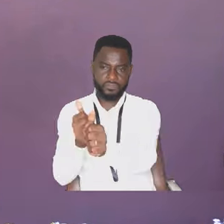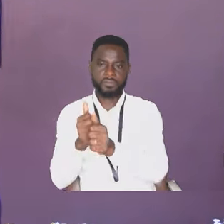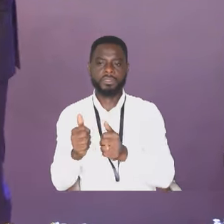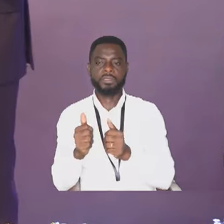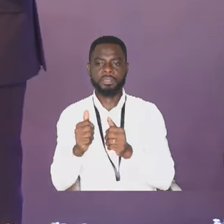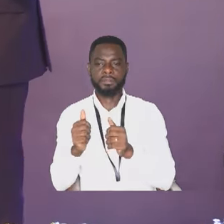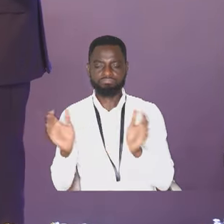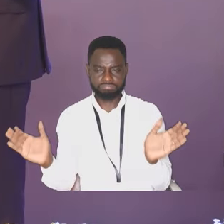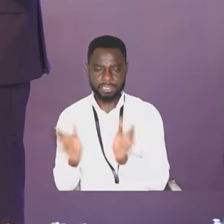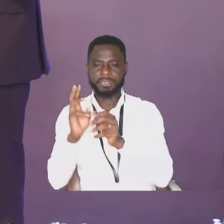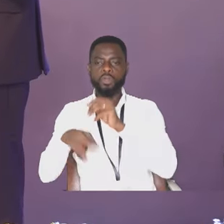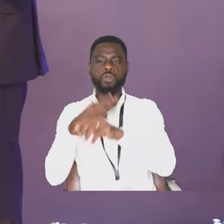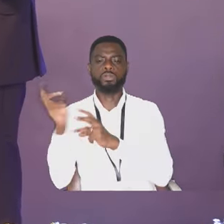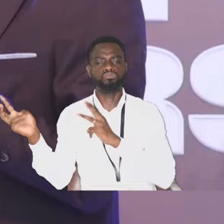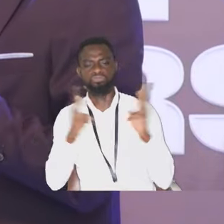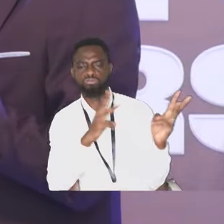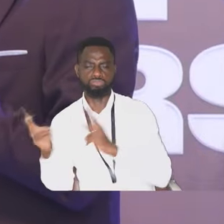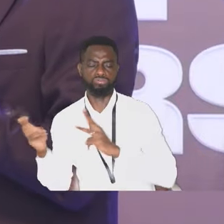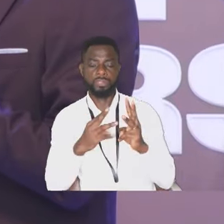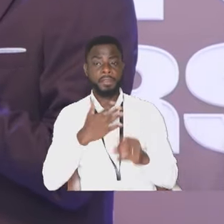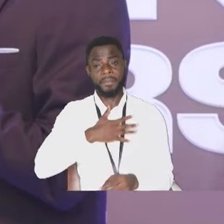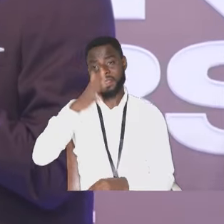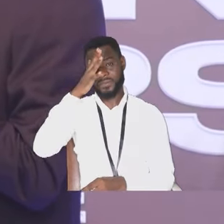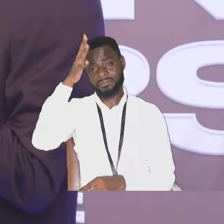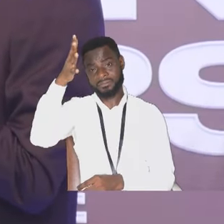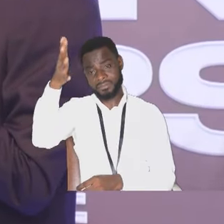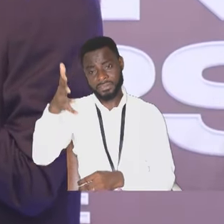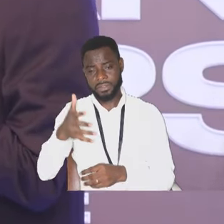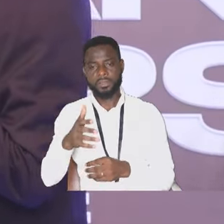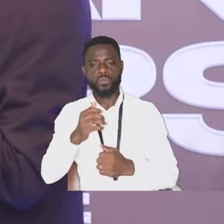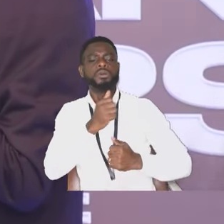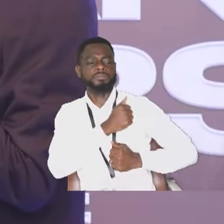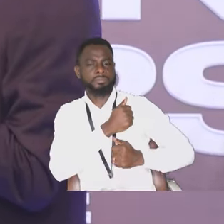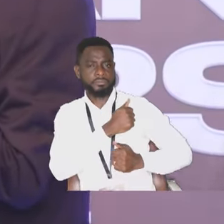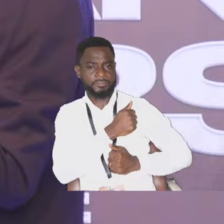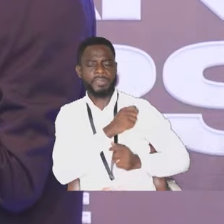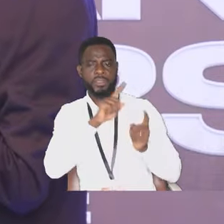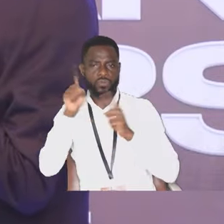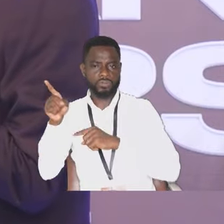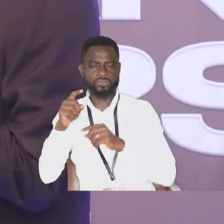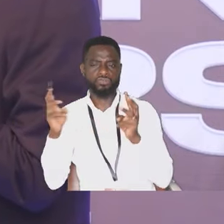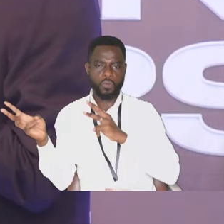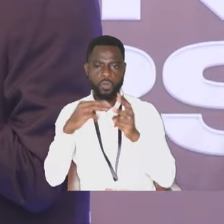fight. My father's father was an army officer. He went to the war in Burma.